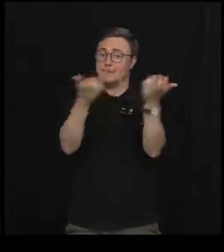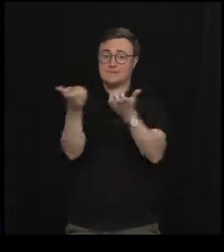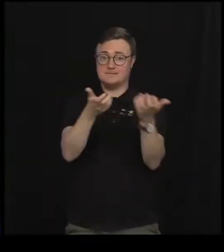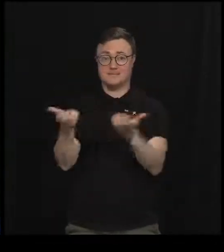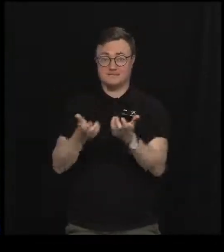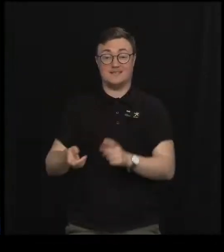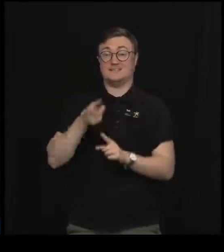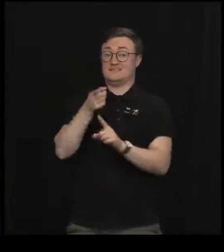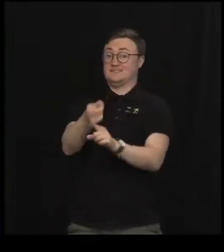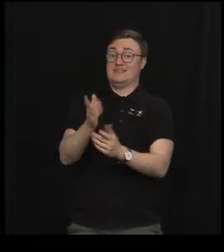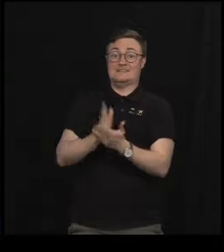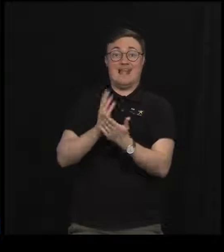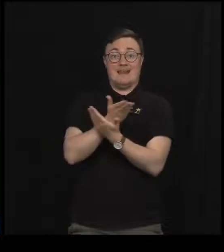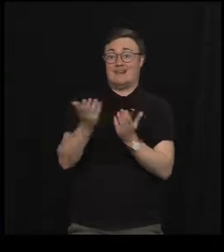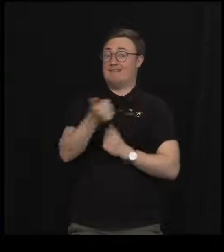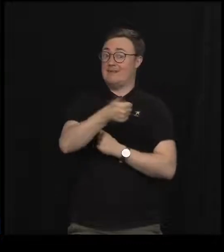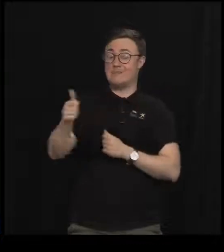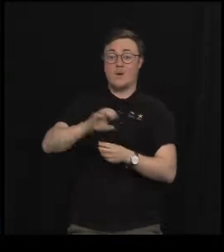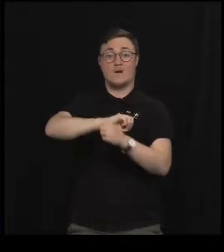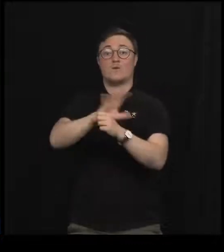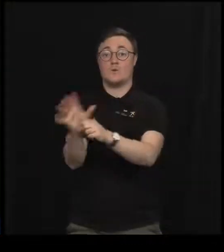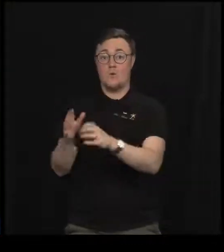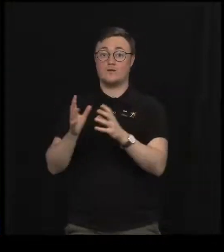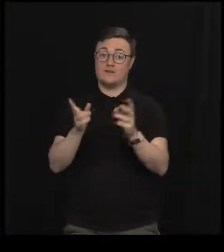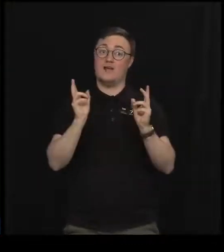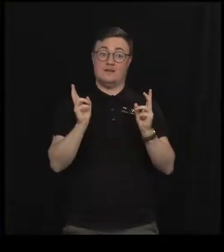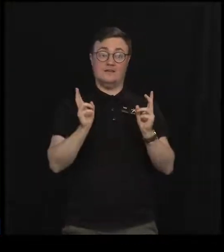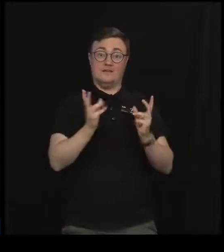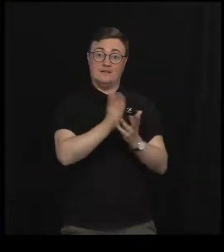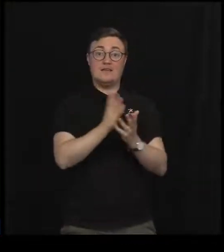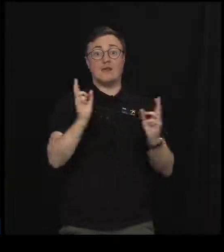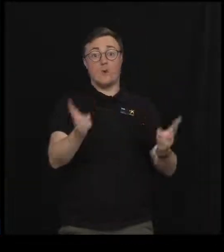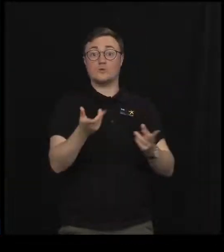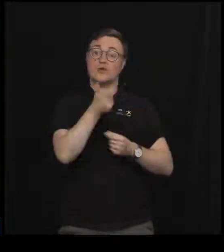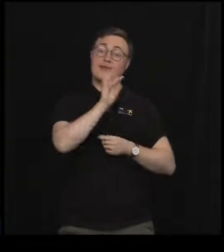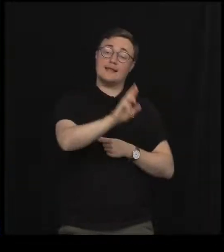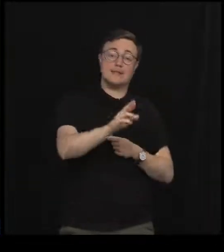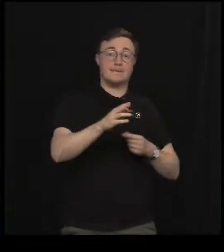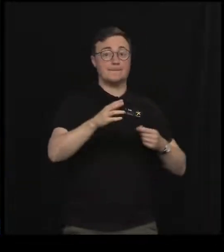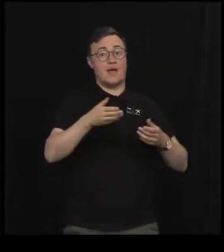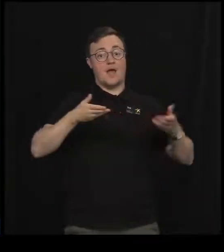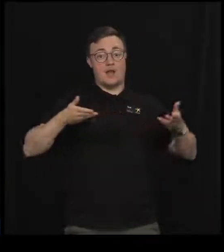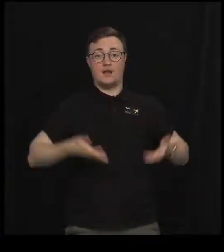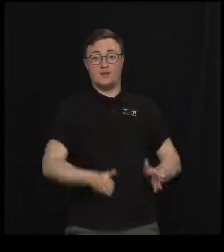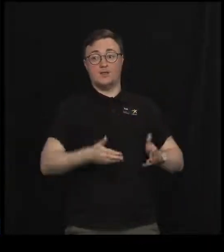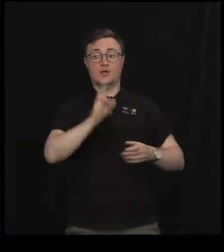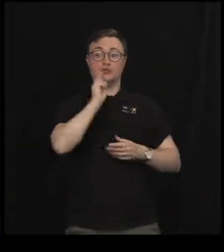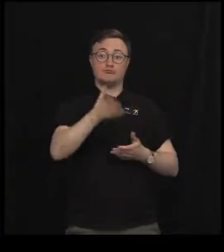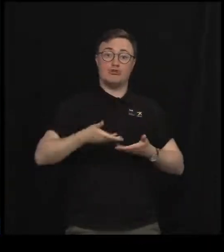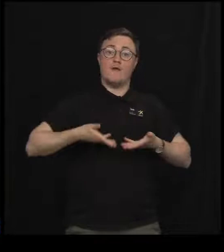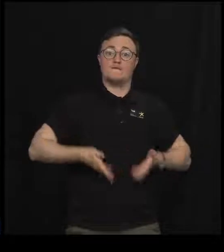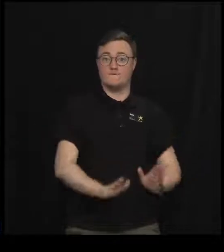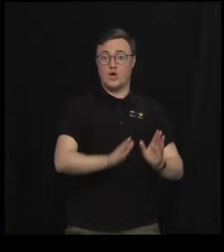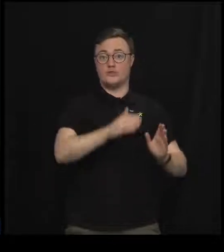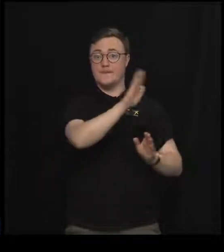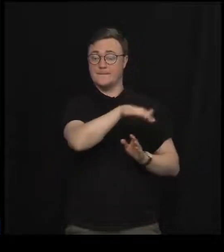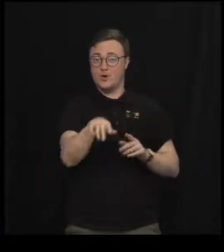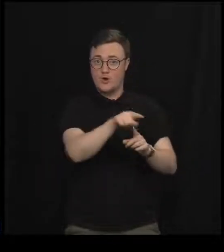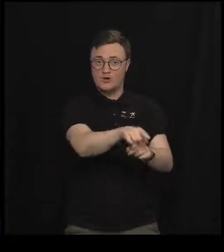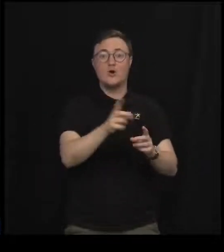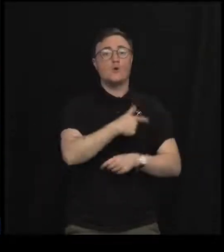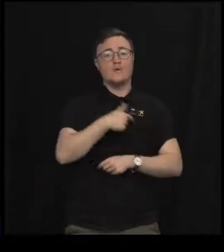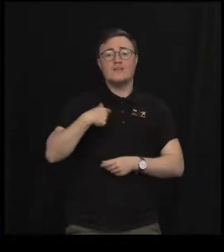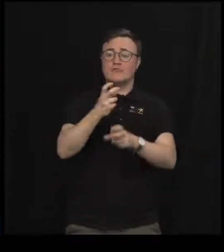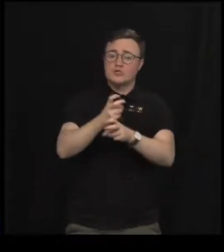COVID, and it saves a lot of children's, particularly newborns' lives. We have seen that much as we're pushing to immunize